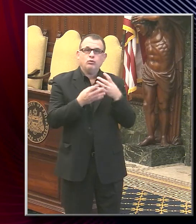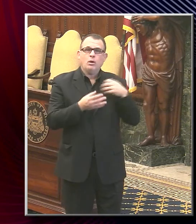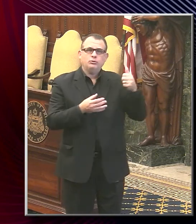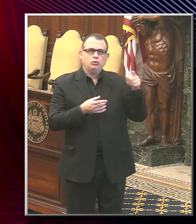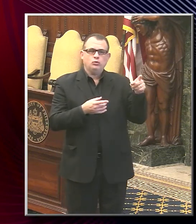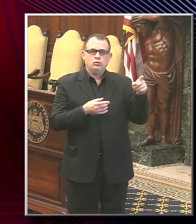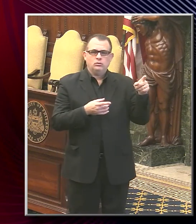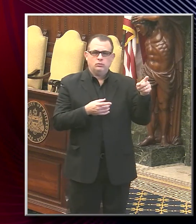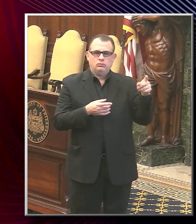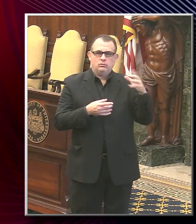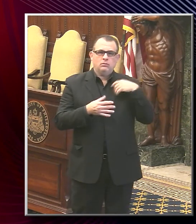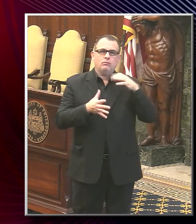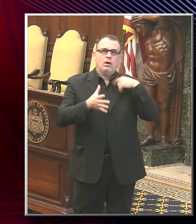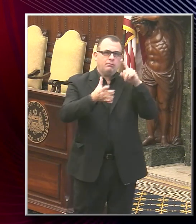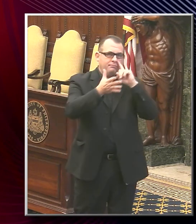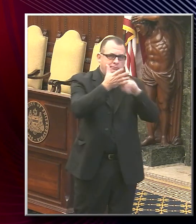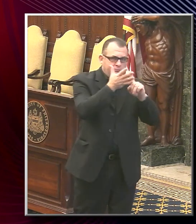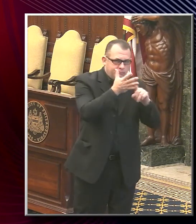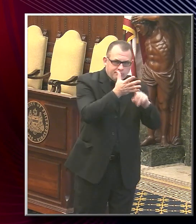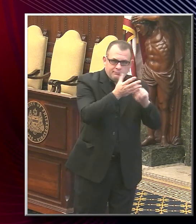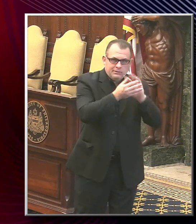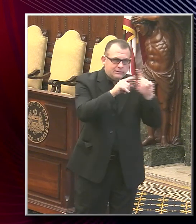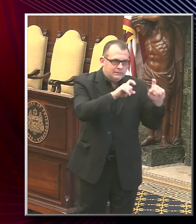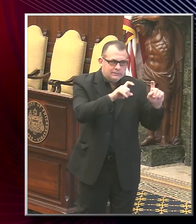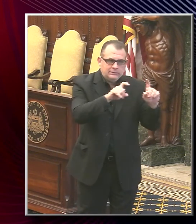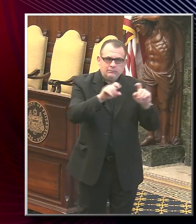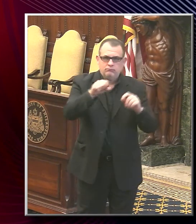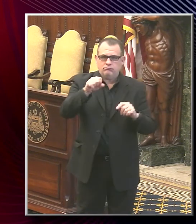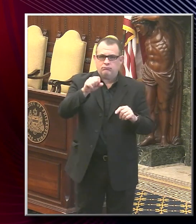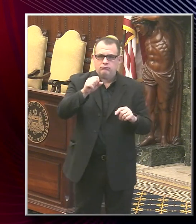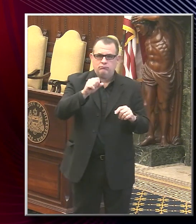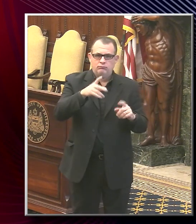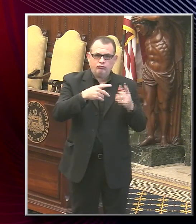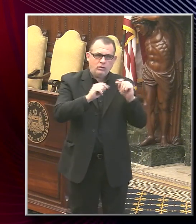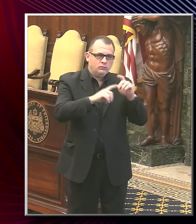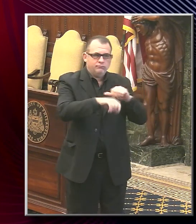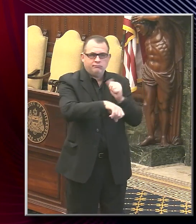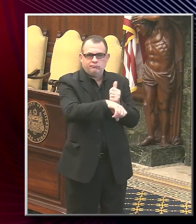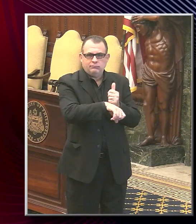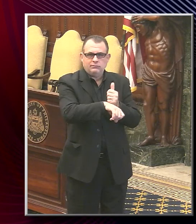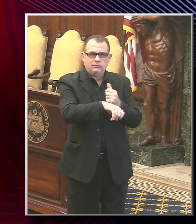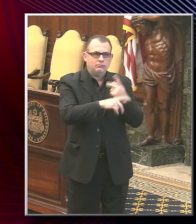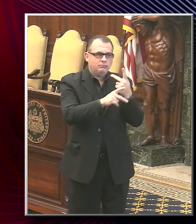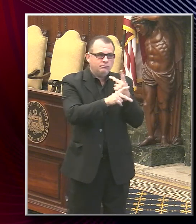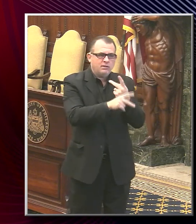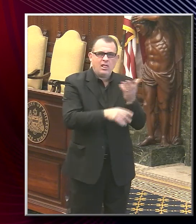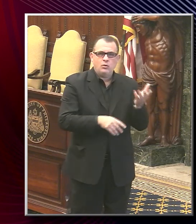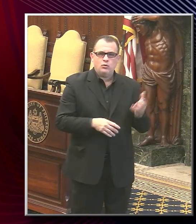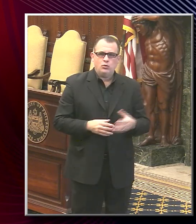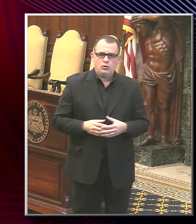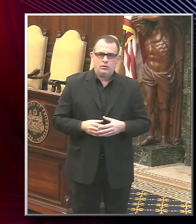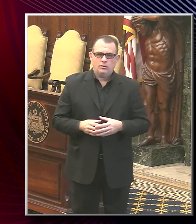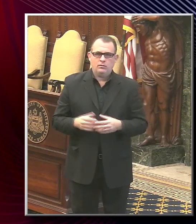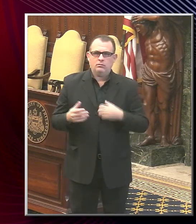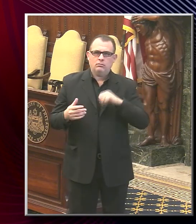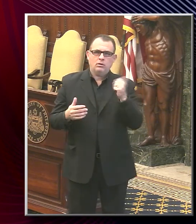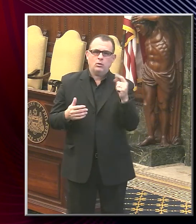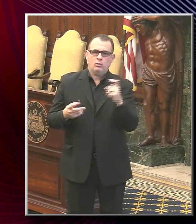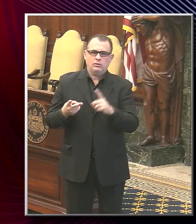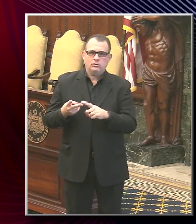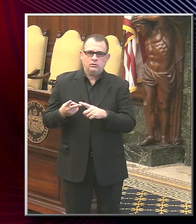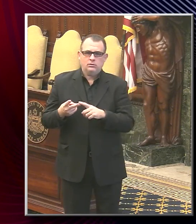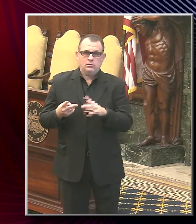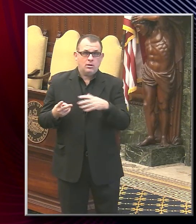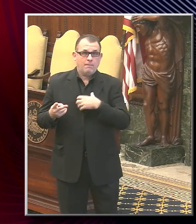option for testing. We're exploring that, yes. Okay. And I guess, Mayor, or tomorrow we